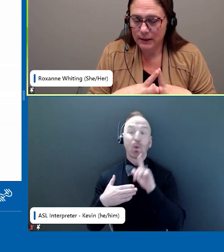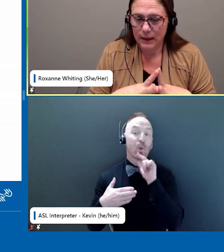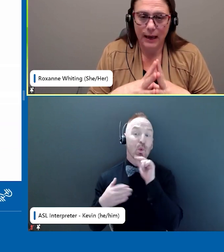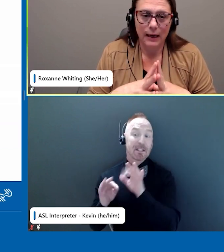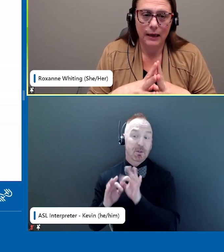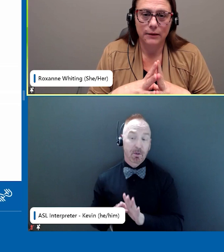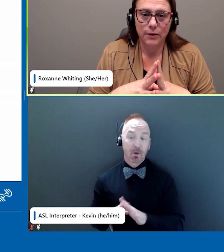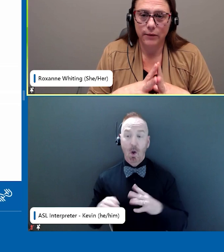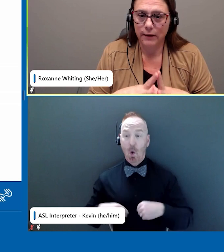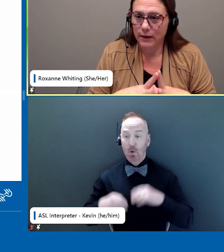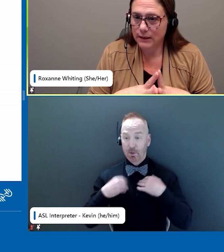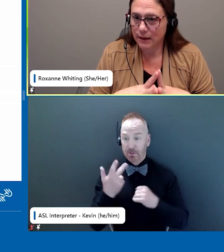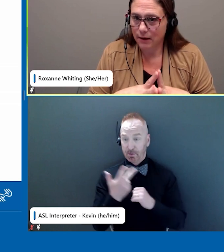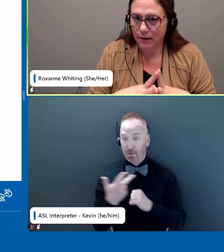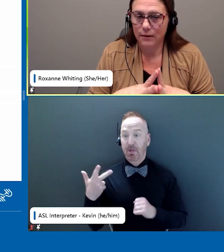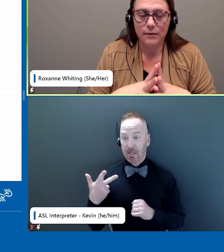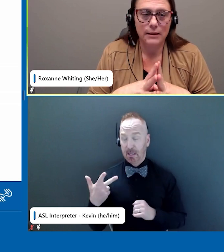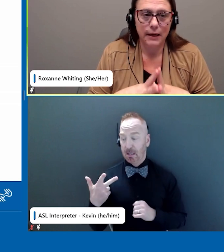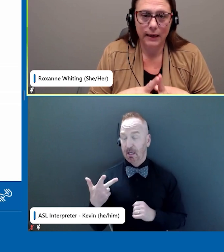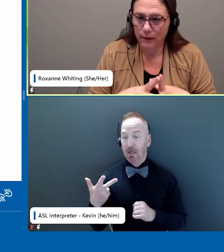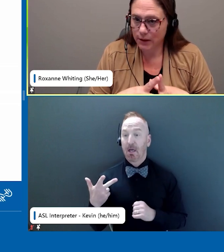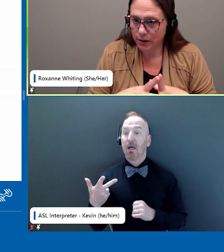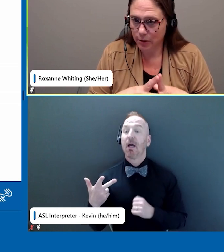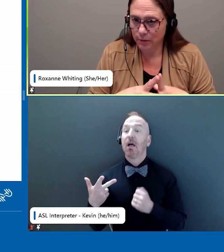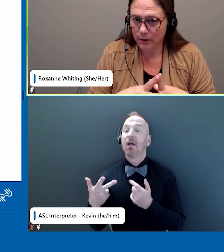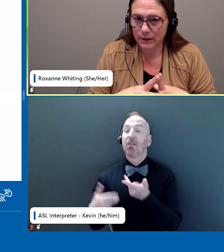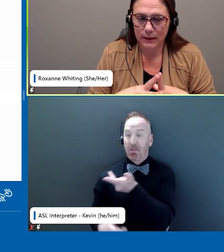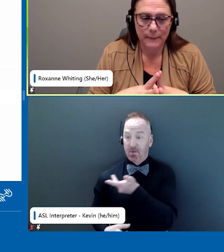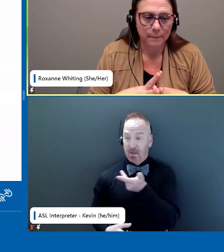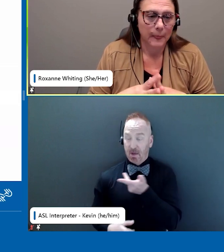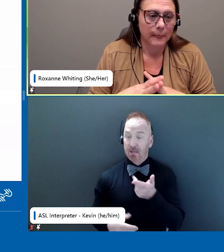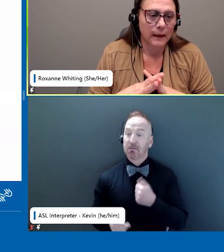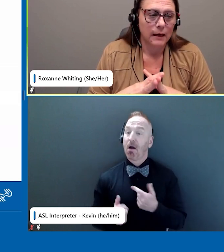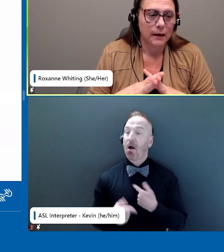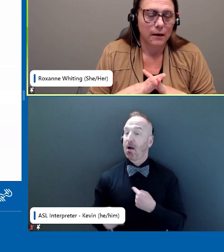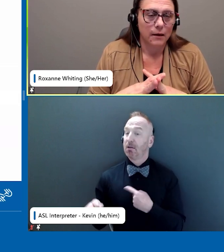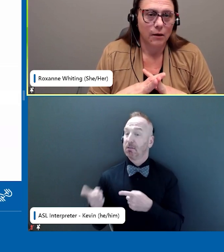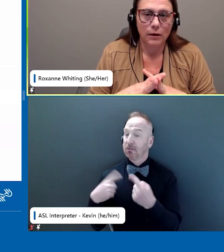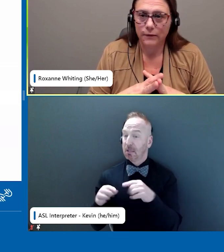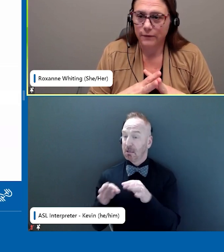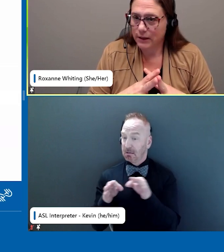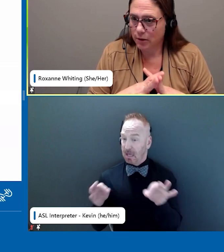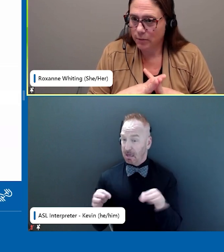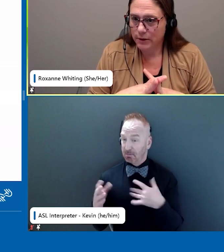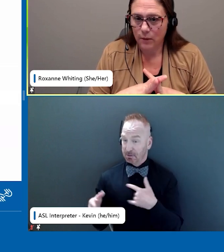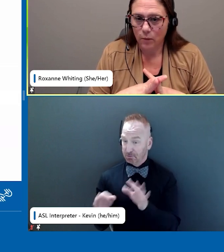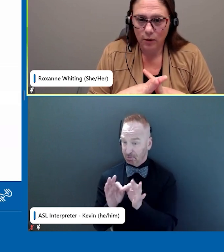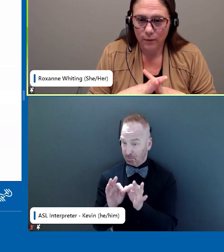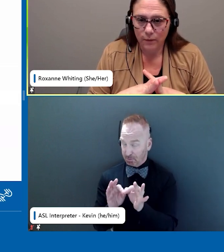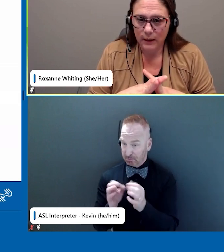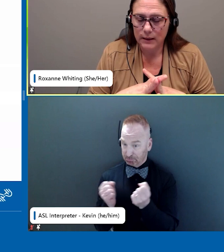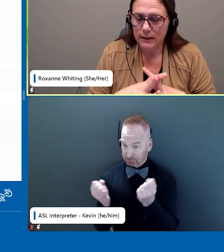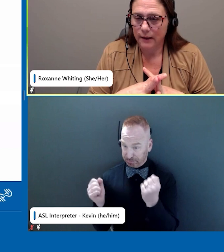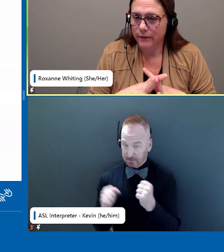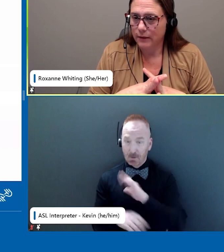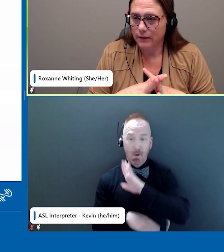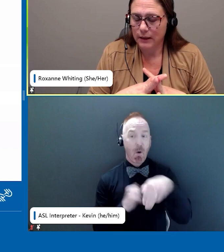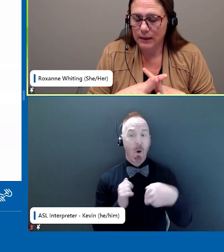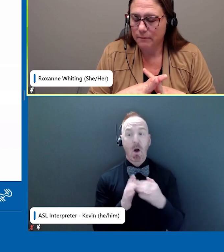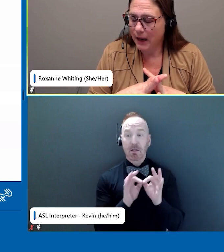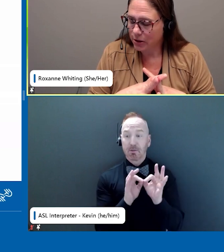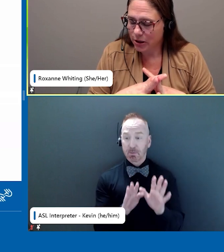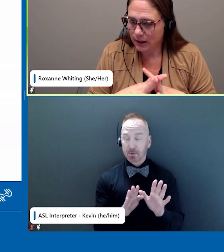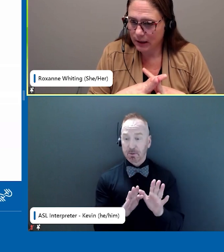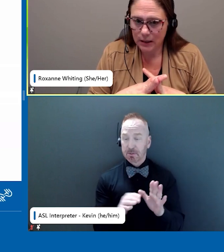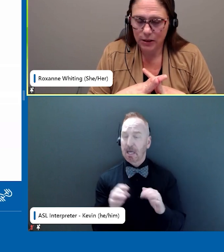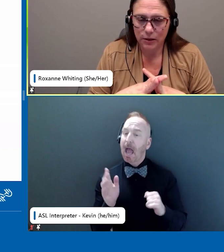owners, and the three of us are sign language interpreters. all of the interpreters that work with us have a